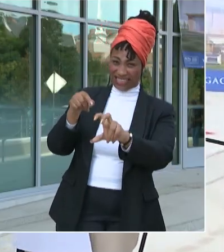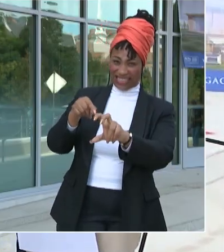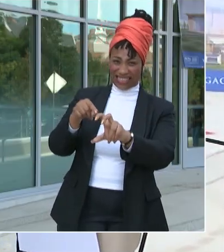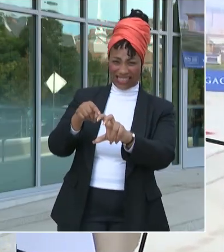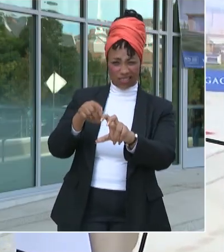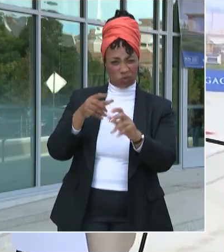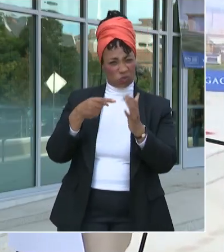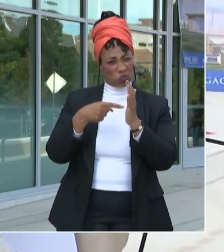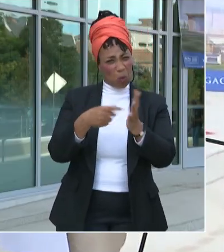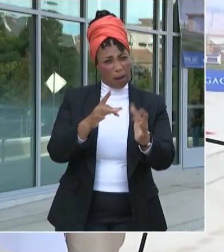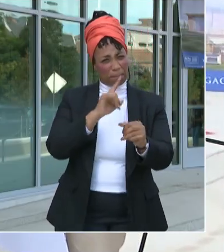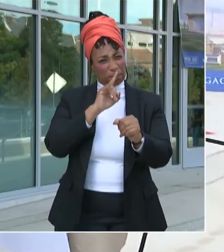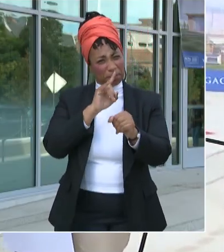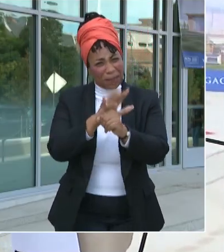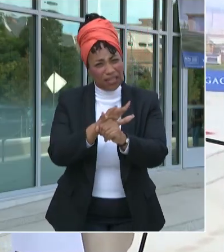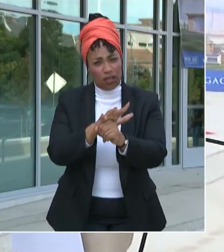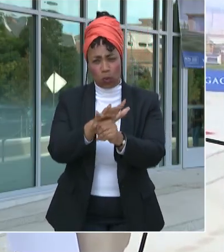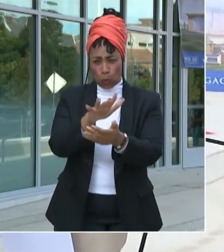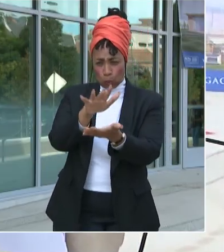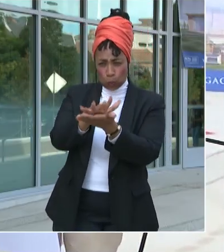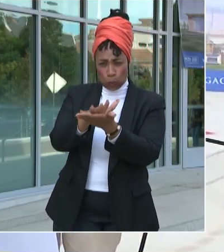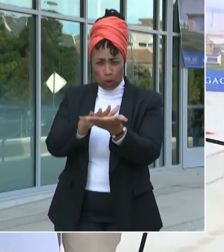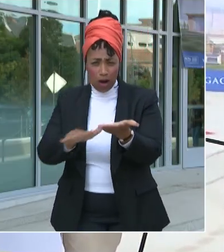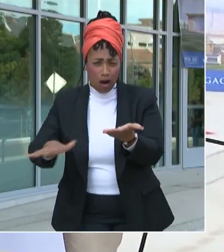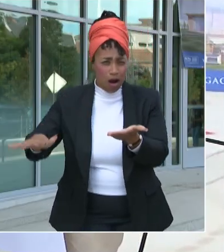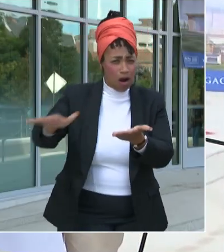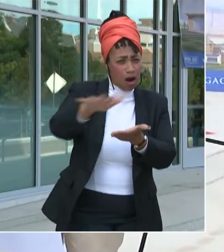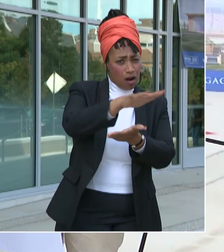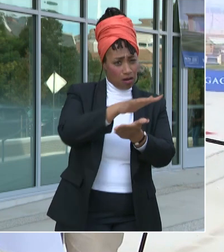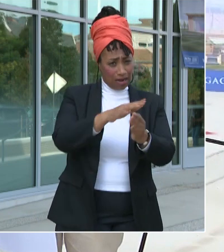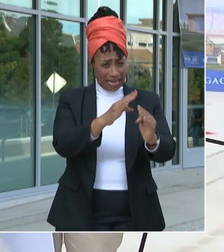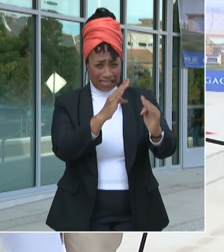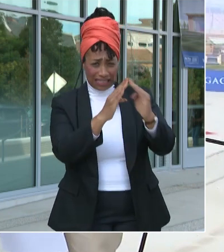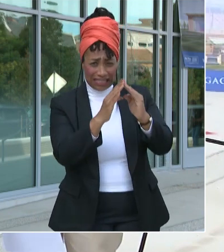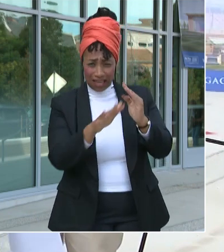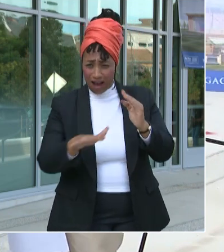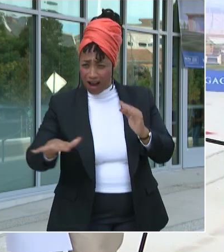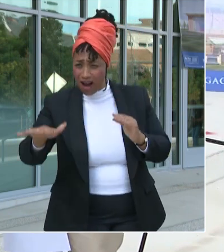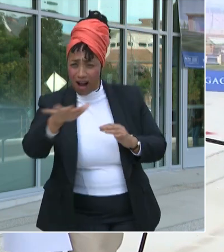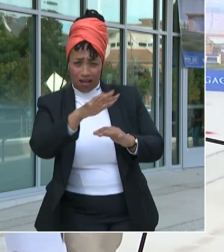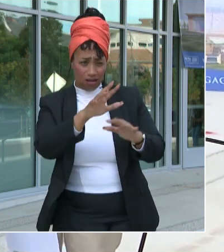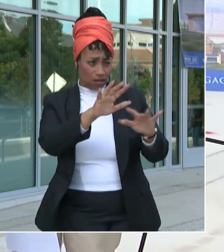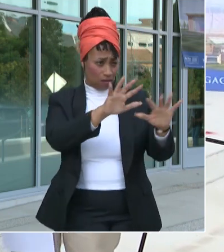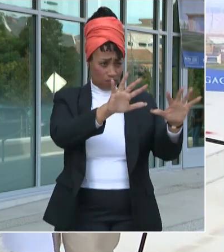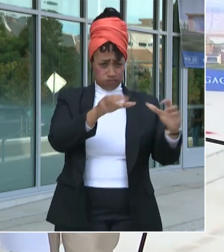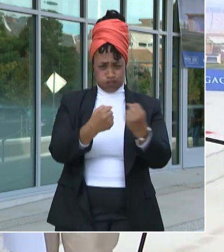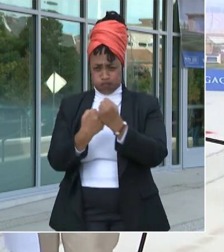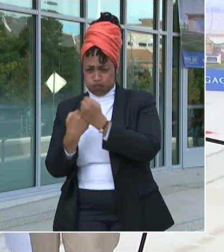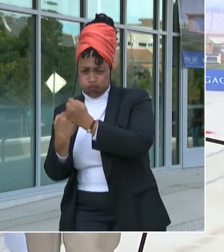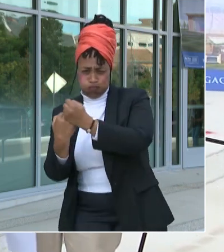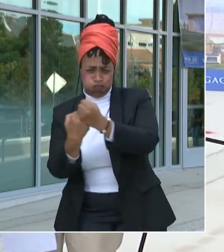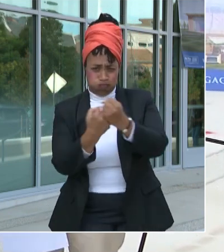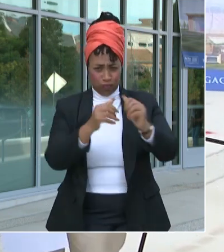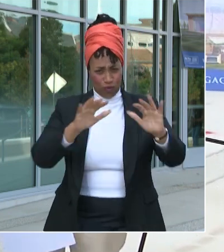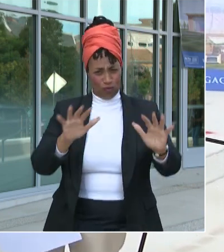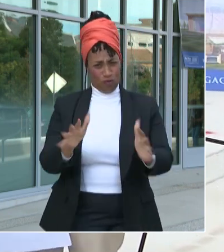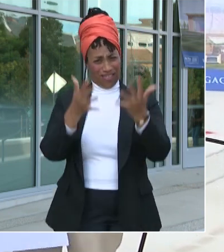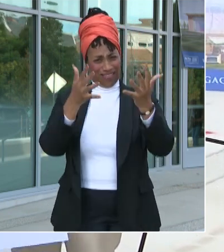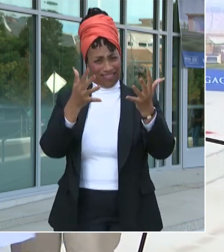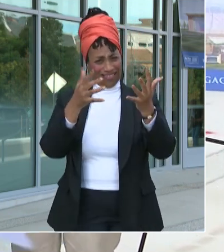community and will help to continue our vision of ensuring students become the kind of people that are central to our